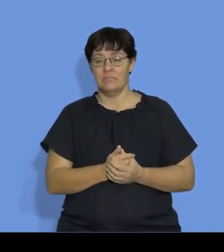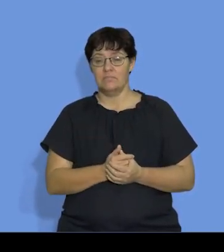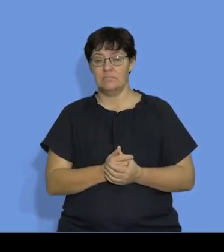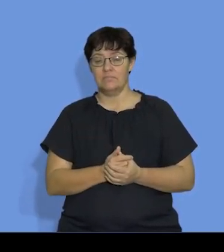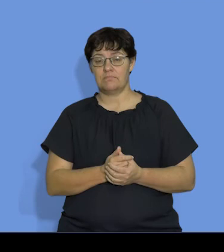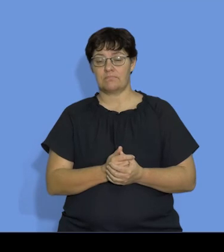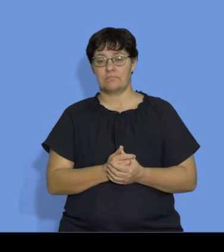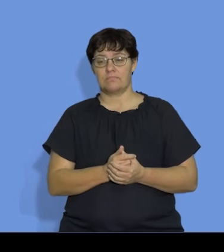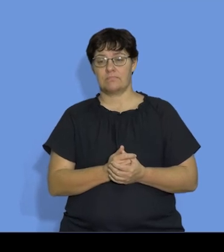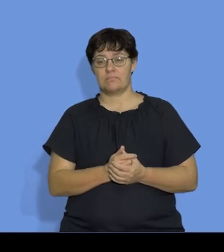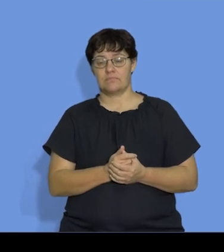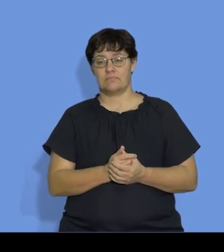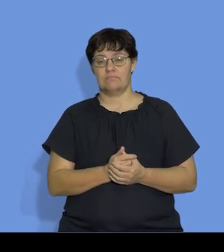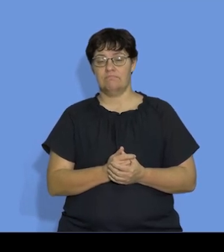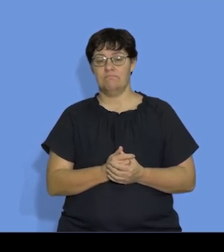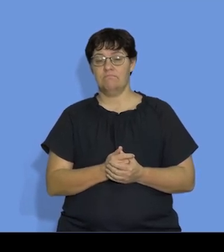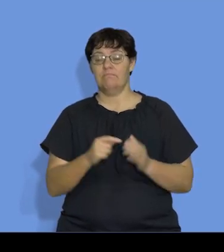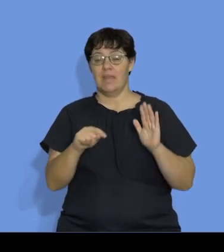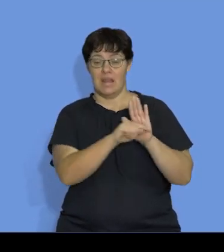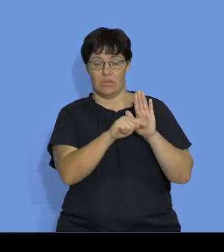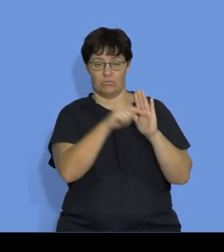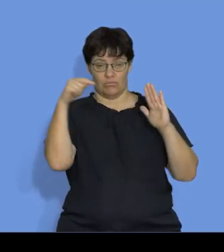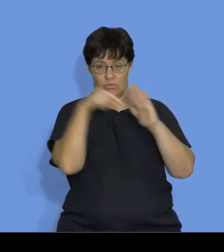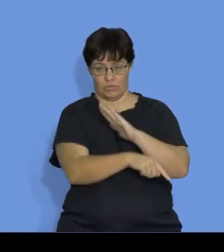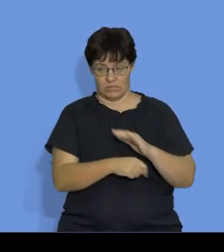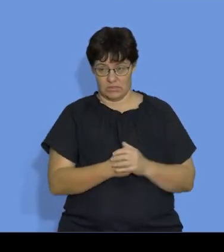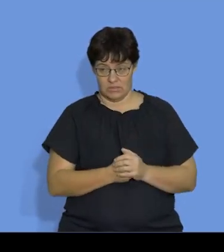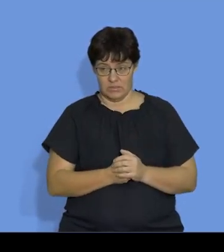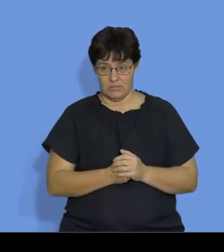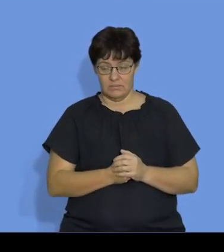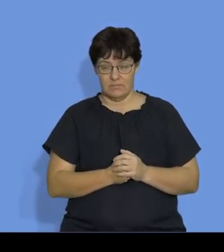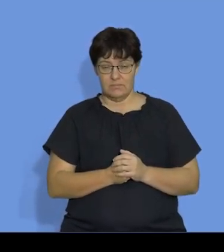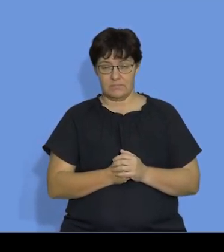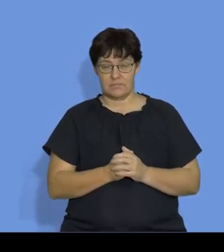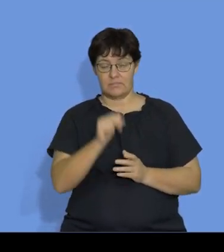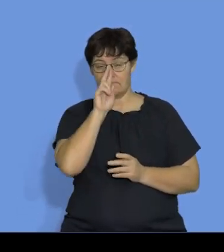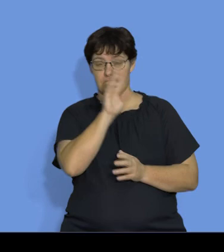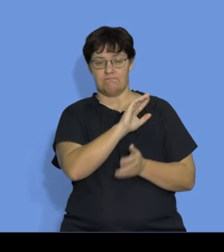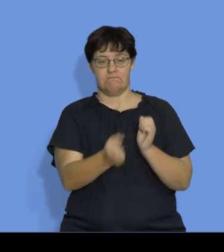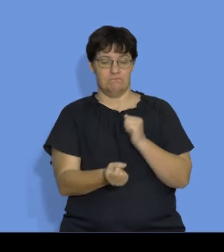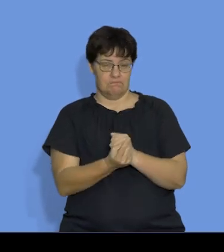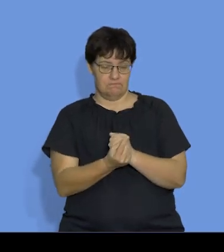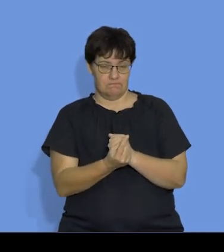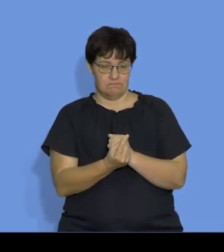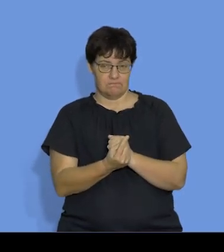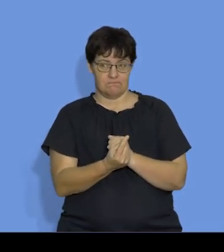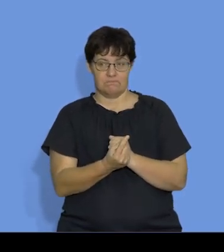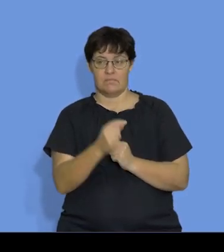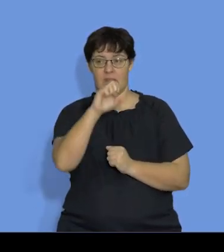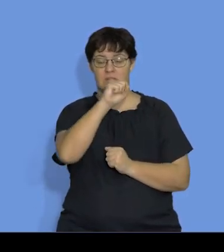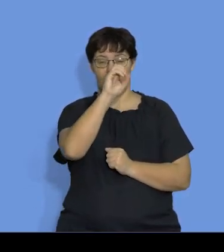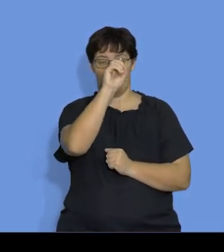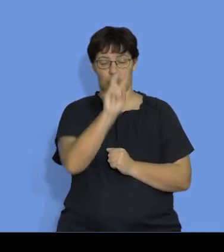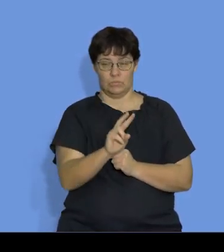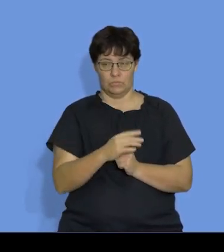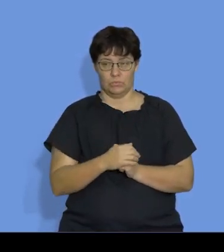loss of electrons. Right, let's look at, in this case, what is happening. Sulfur dioxide, in sulfur